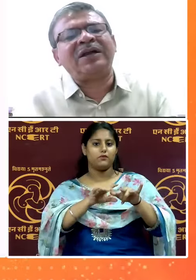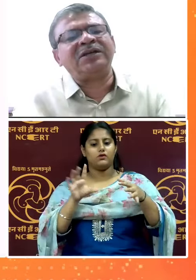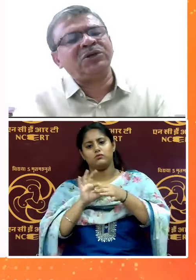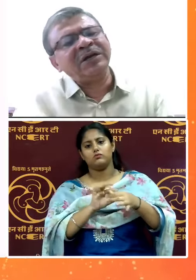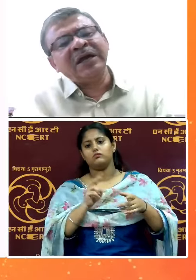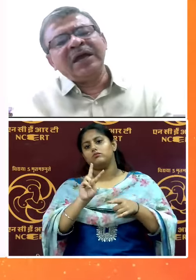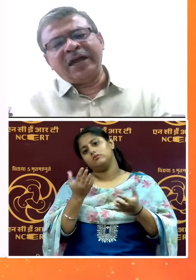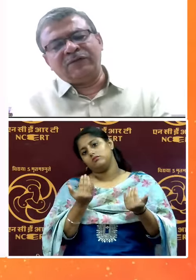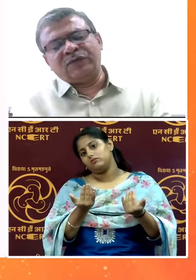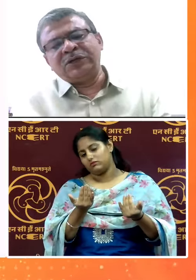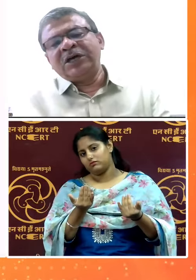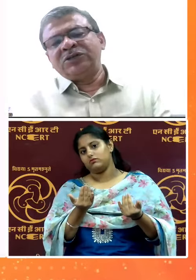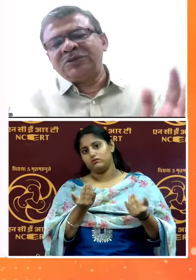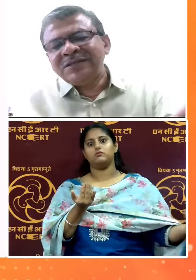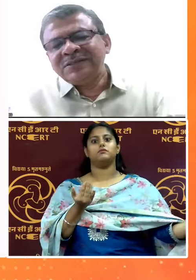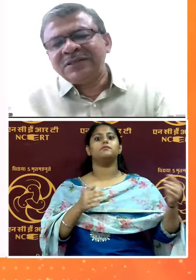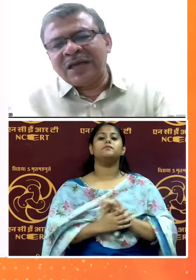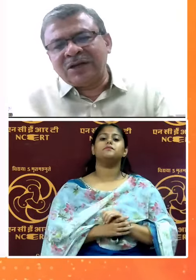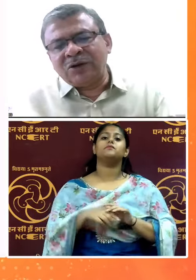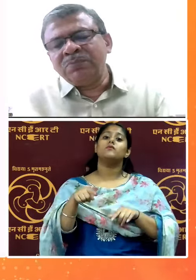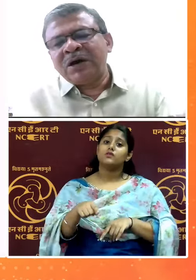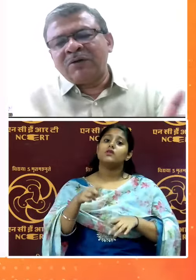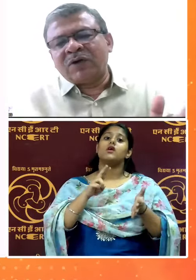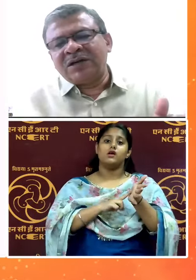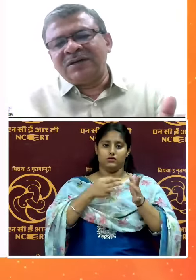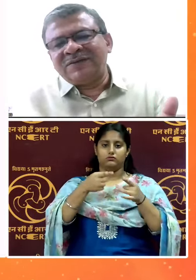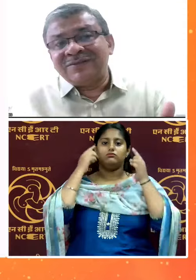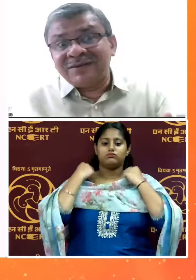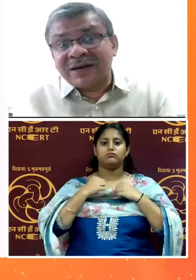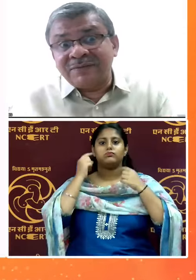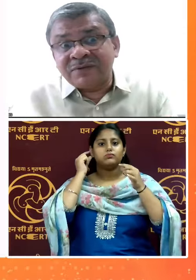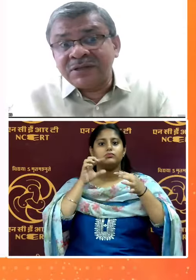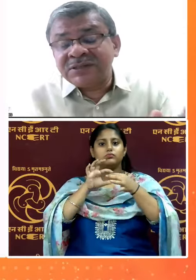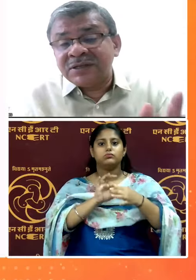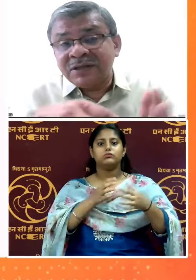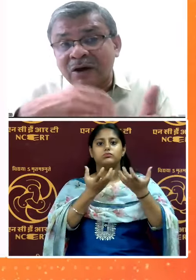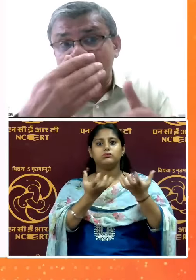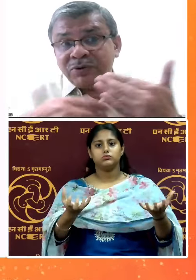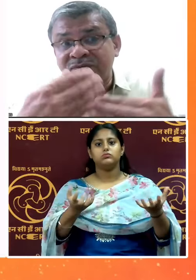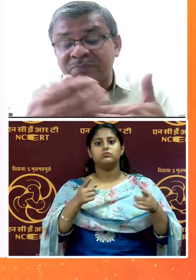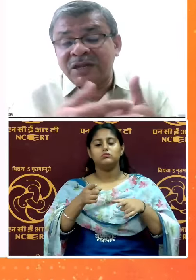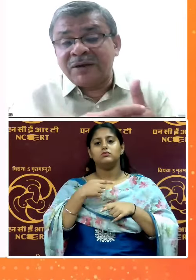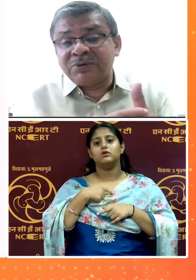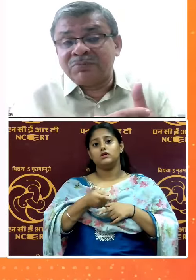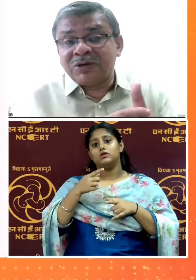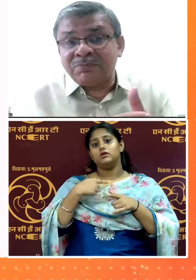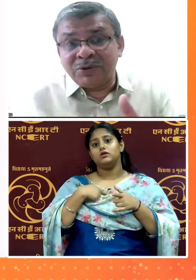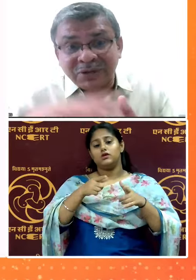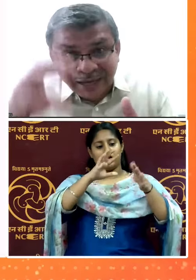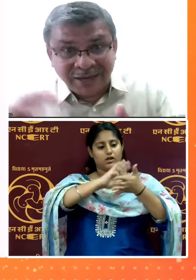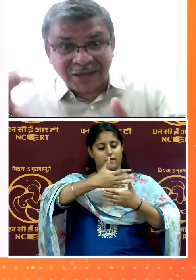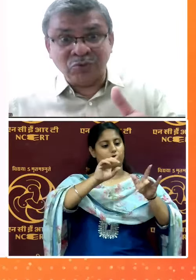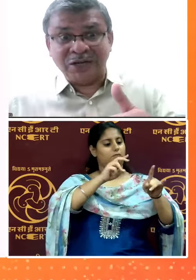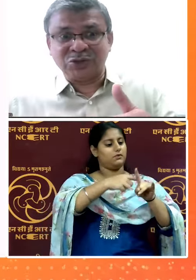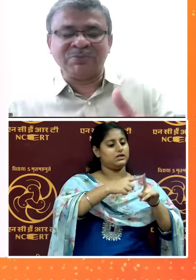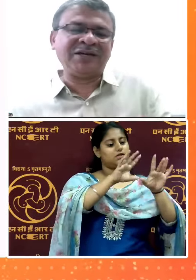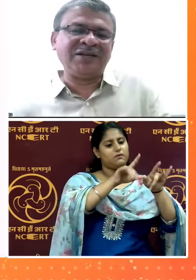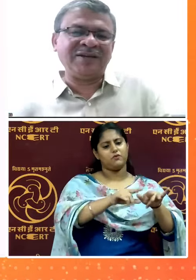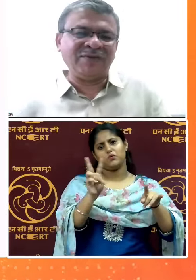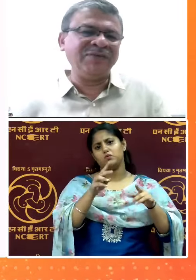where you connect your headphone. So this neck loop, what it does is it converts the output from the laptop or computer again